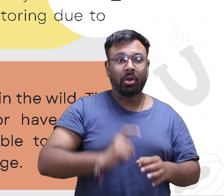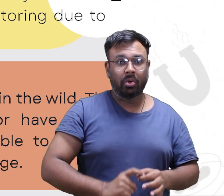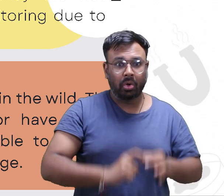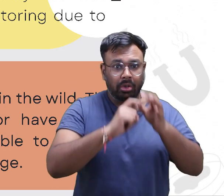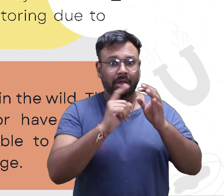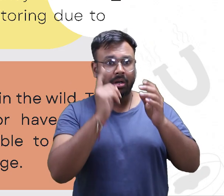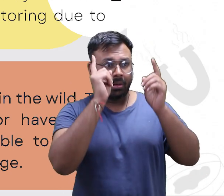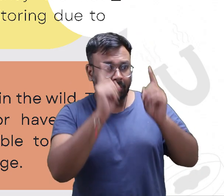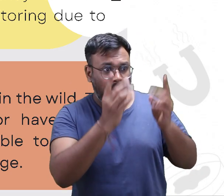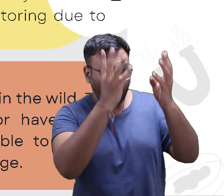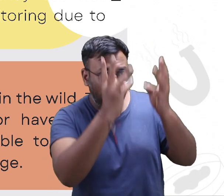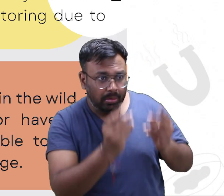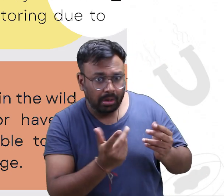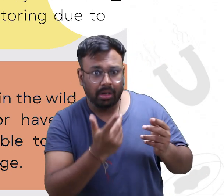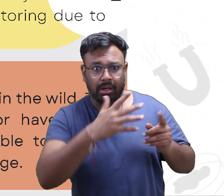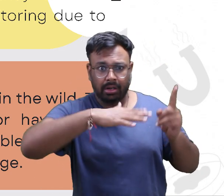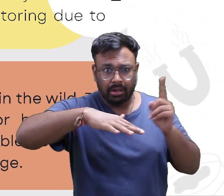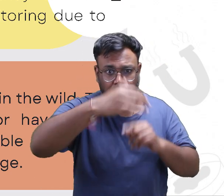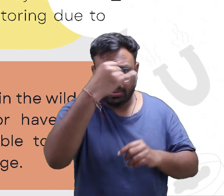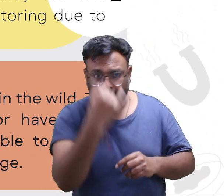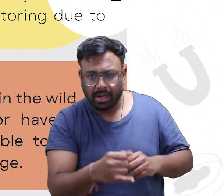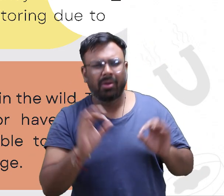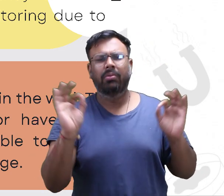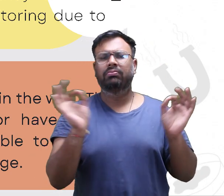They may have declining populations,